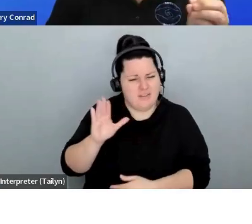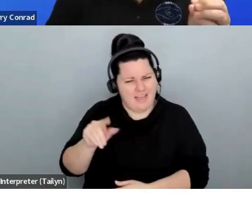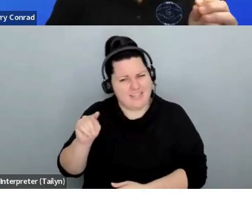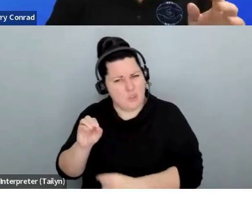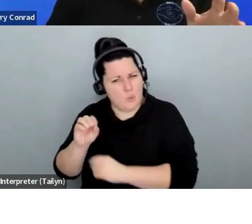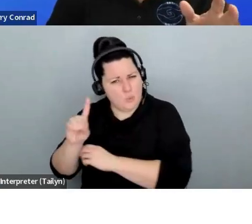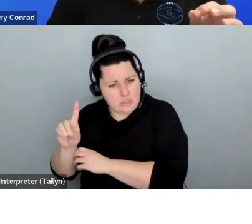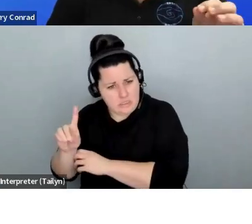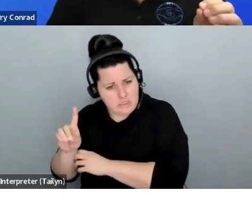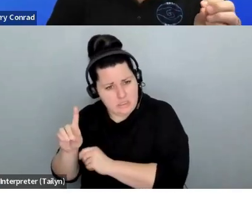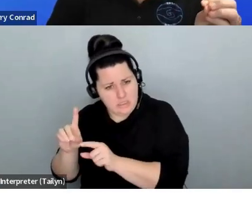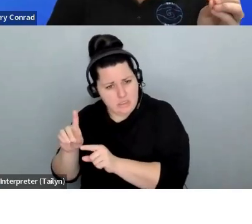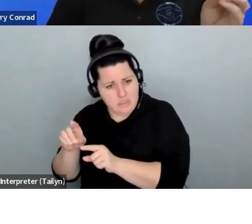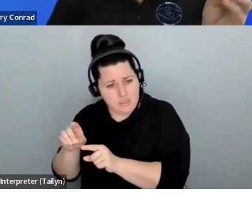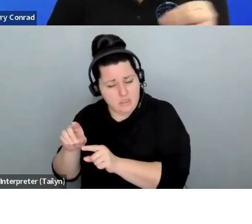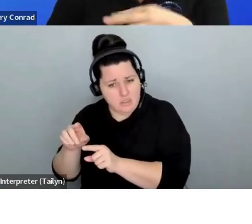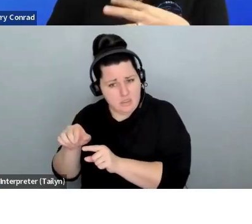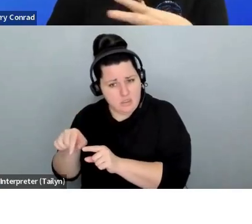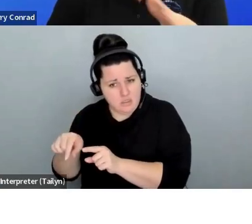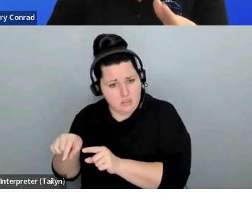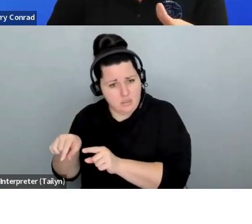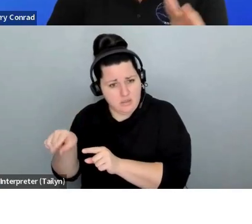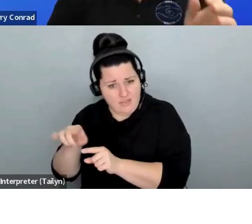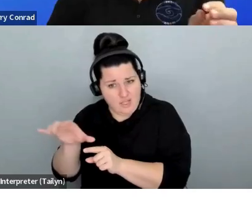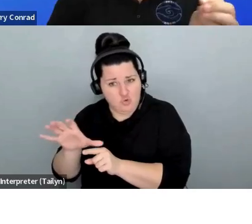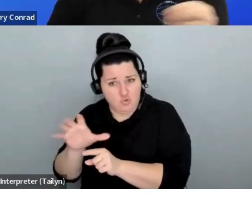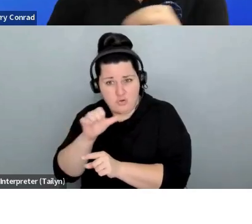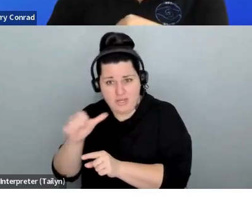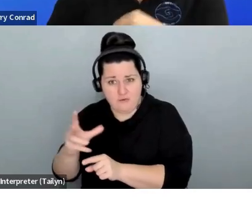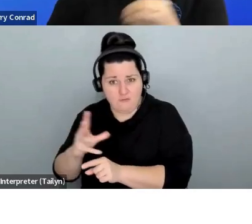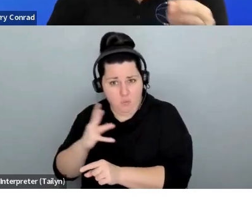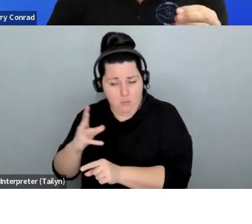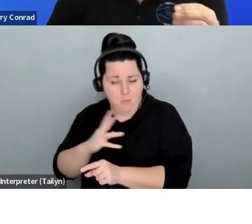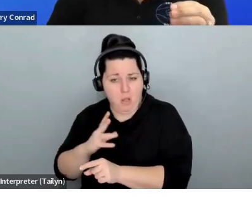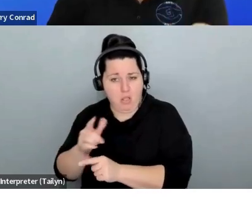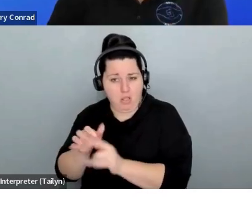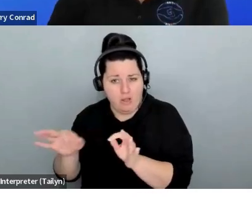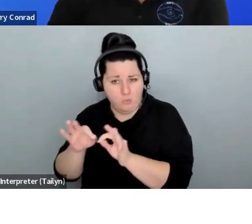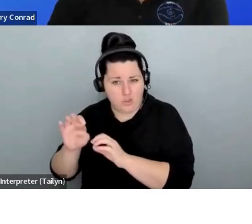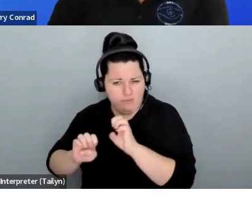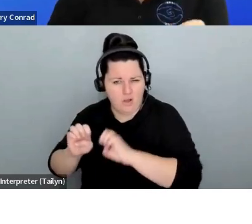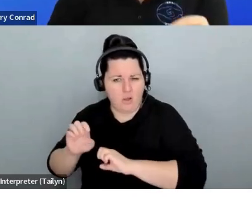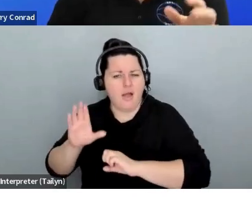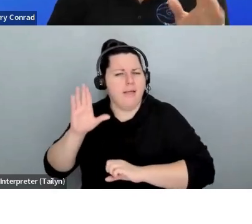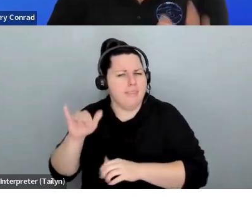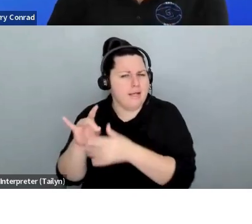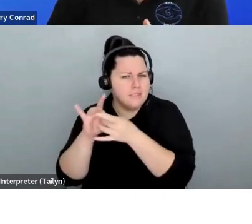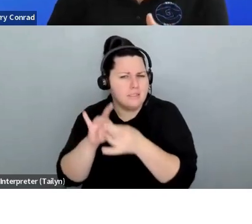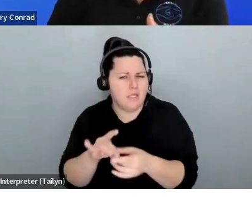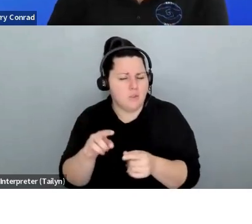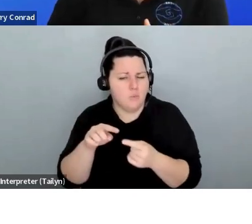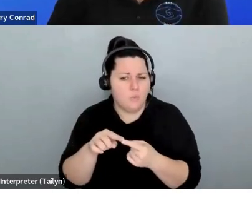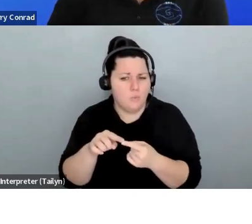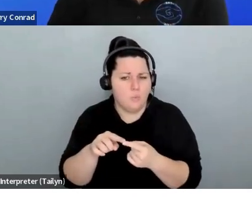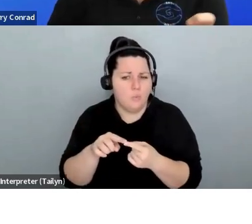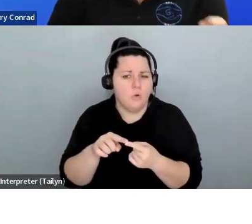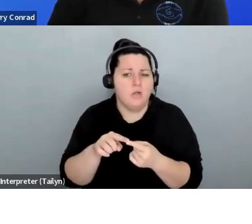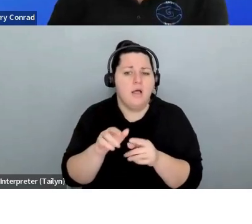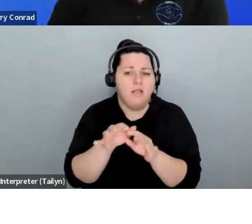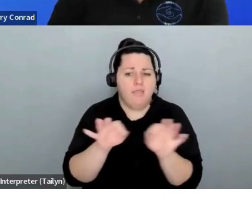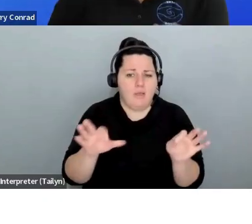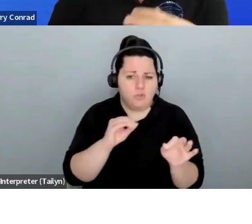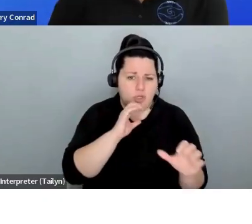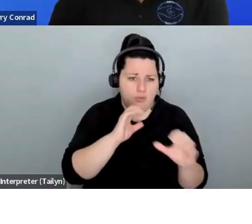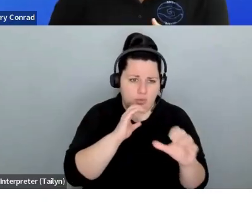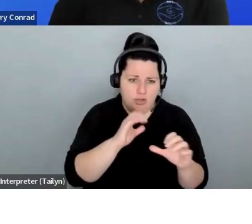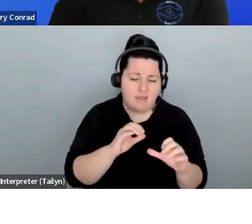TOD, and the TOD does the informal language eval, and that's in reference to language and communication that